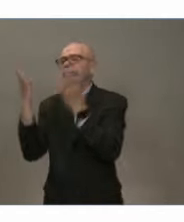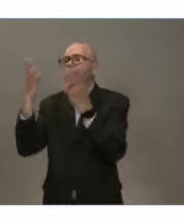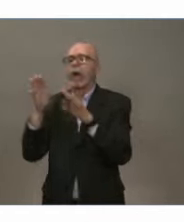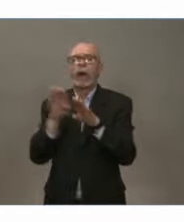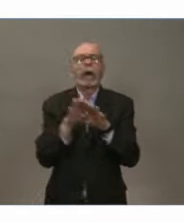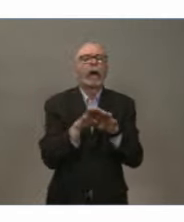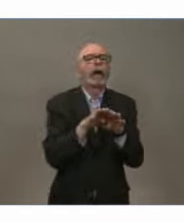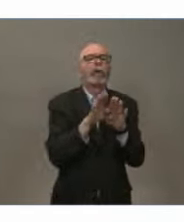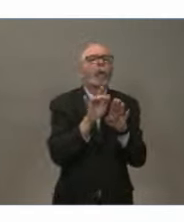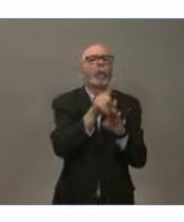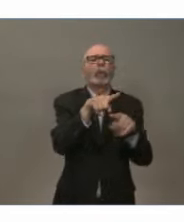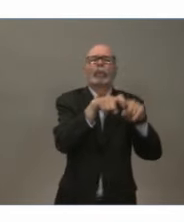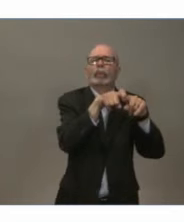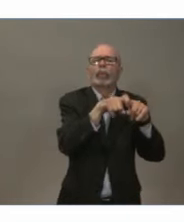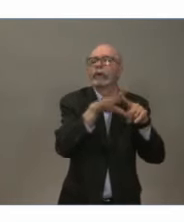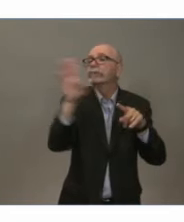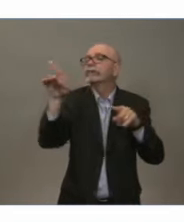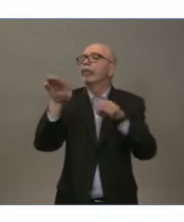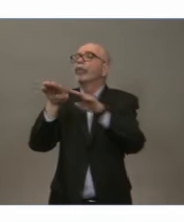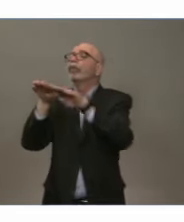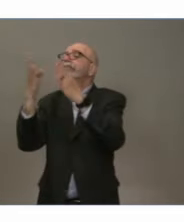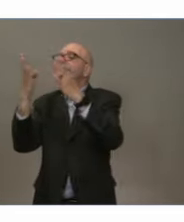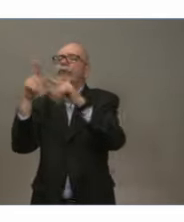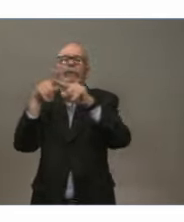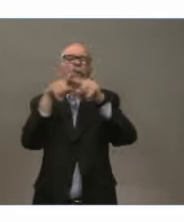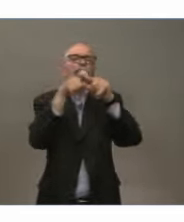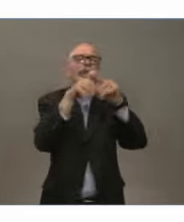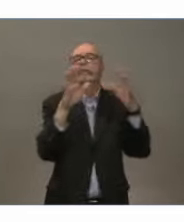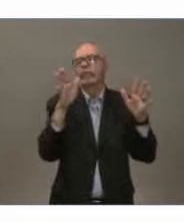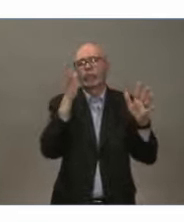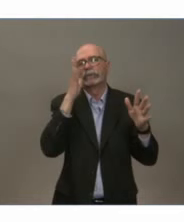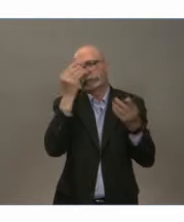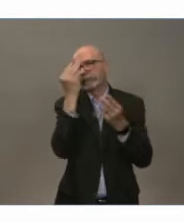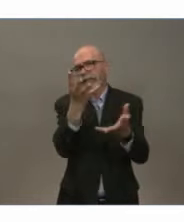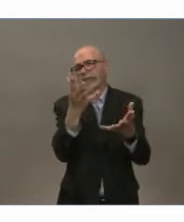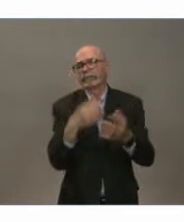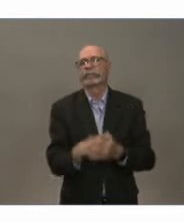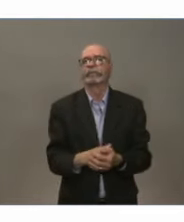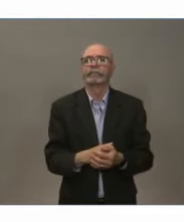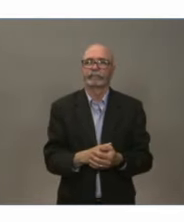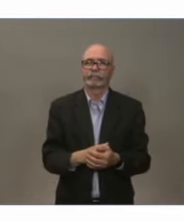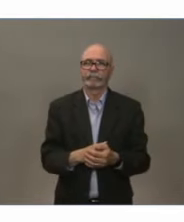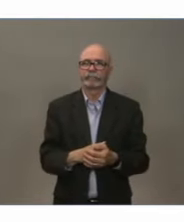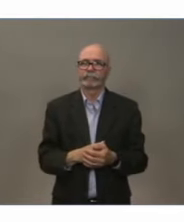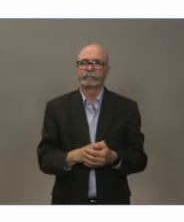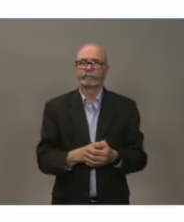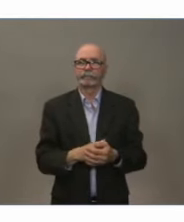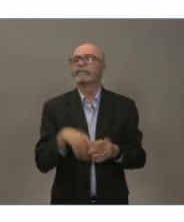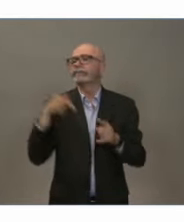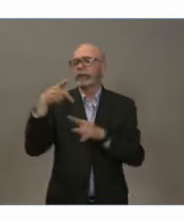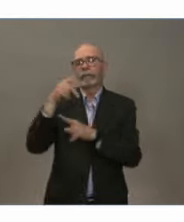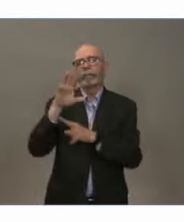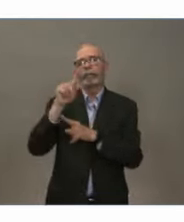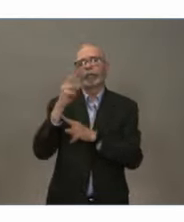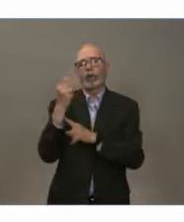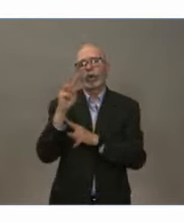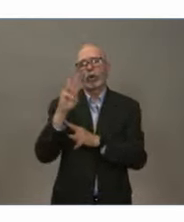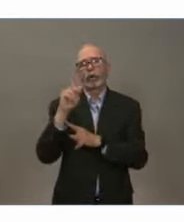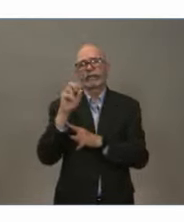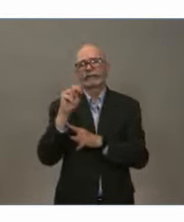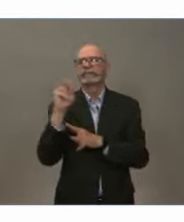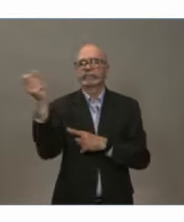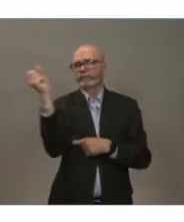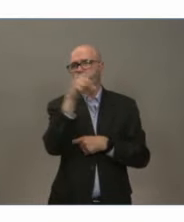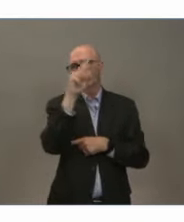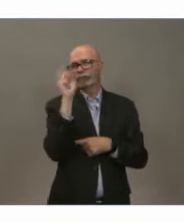Next, we'll go to Jake Boudreau from the Port Hawkesbury Reporter. Yes, my first question is for Dr. Strang. Can you